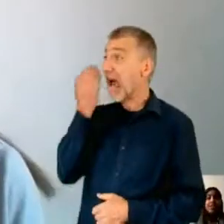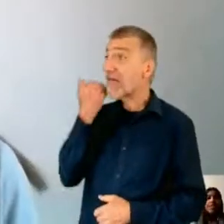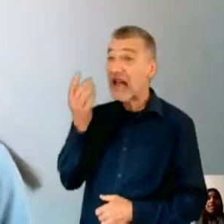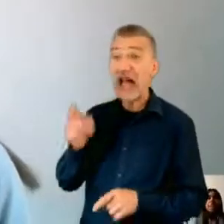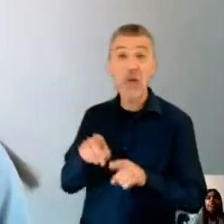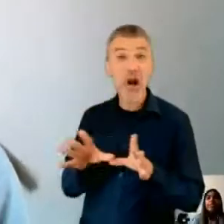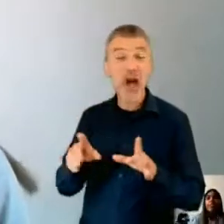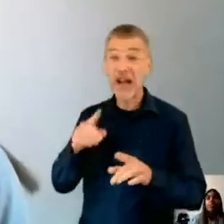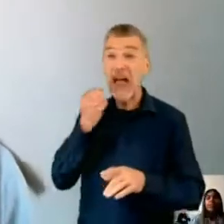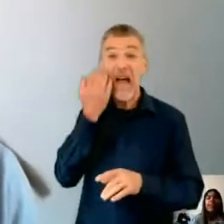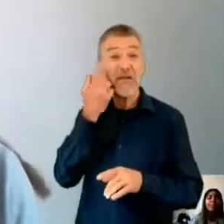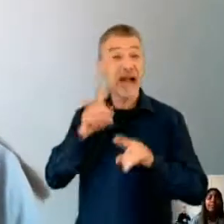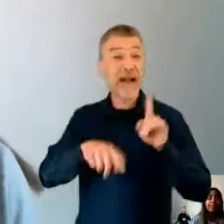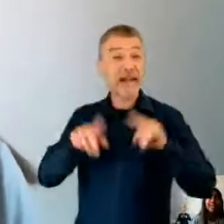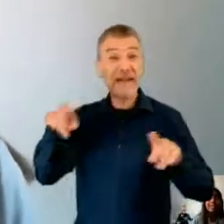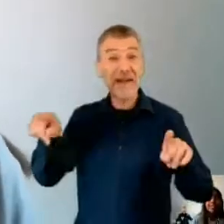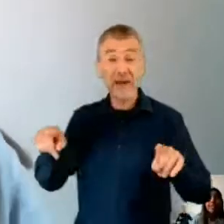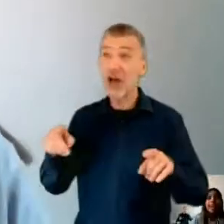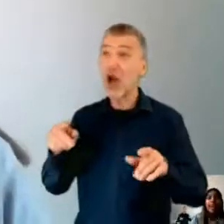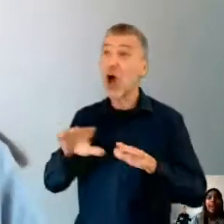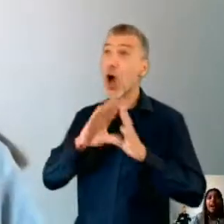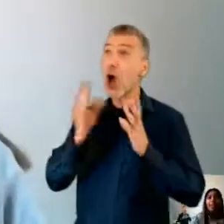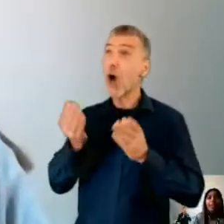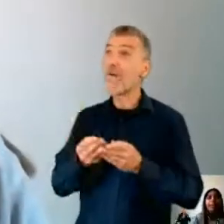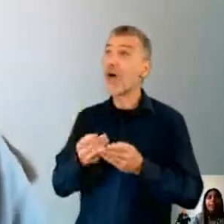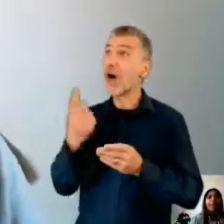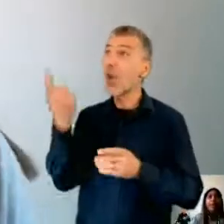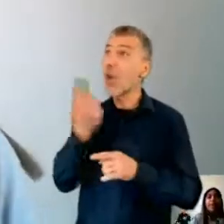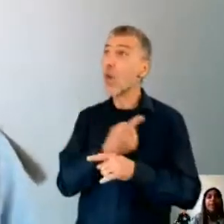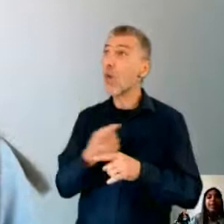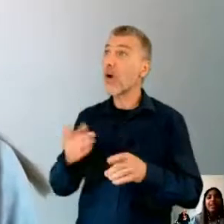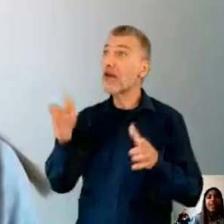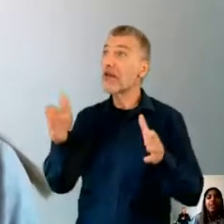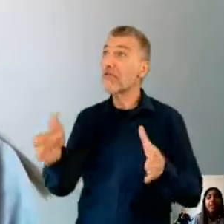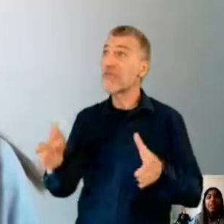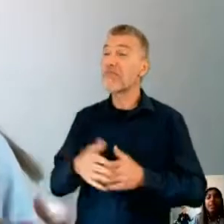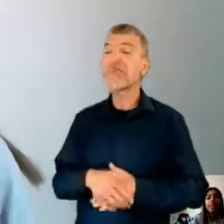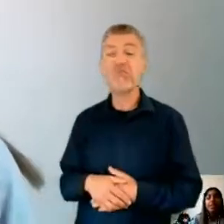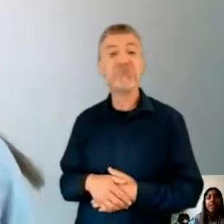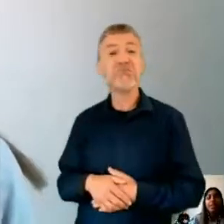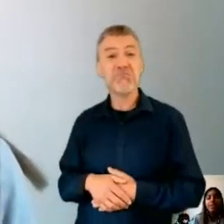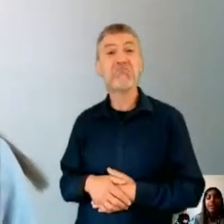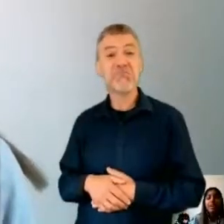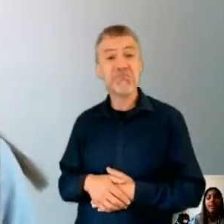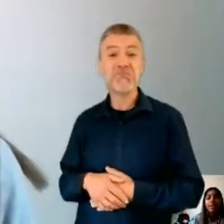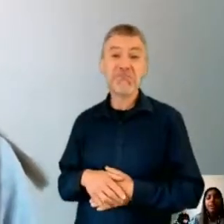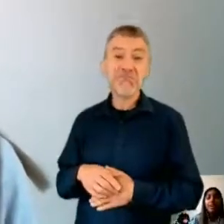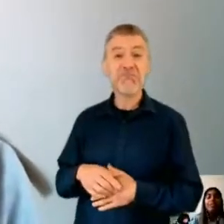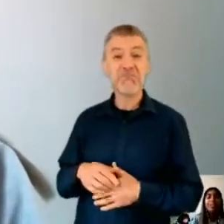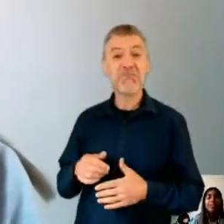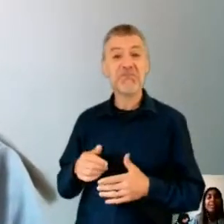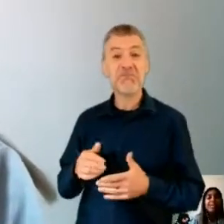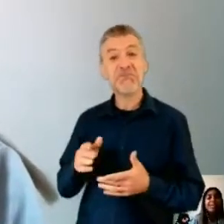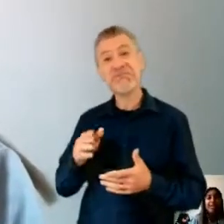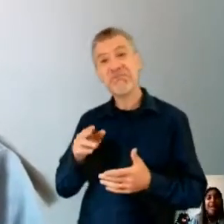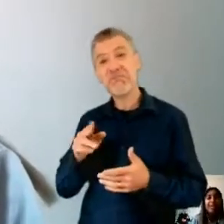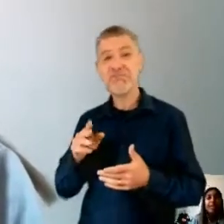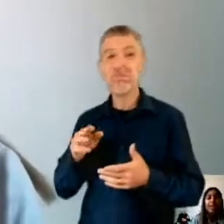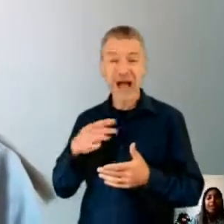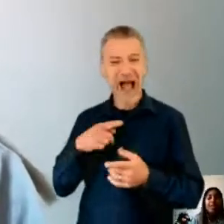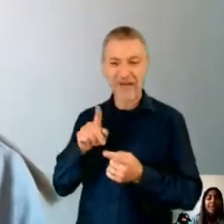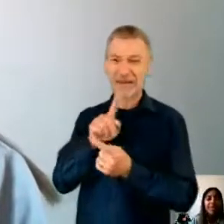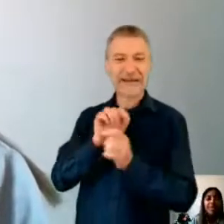So if I look at it more of a week perspective, so in a week there's a couple of team meetings that I